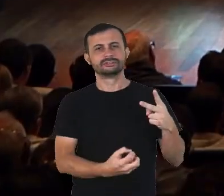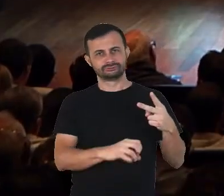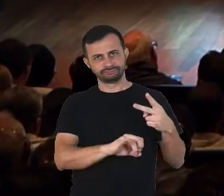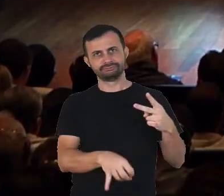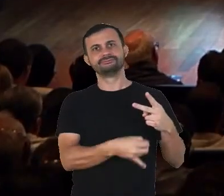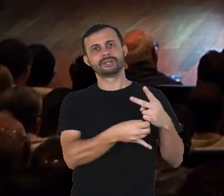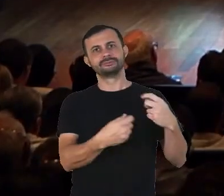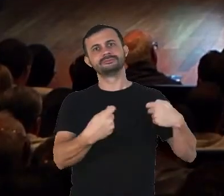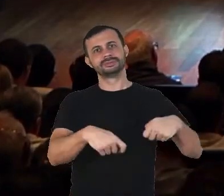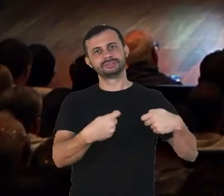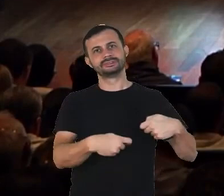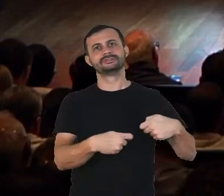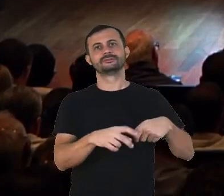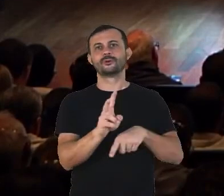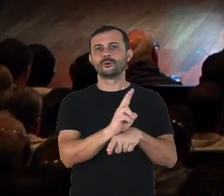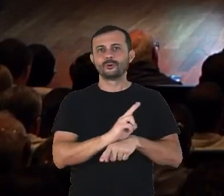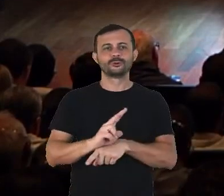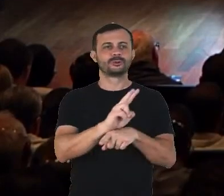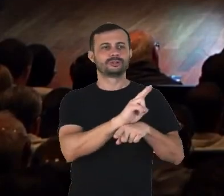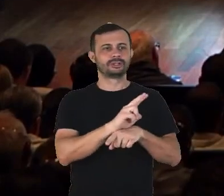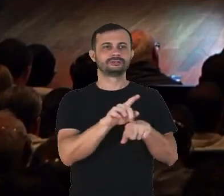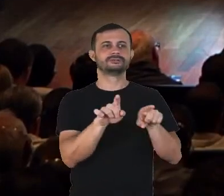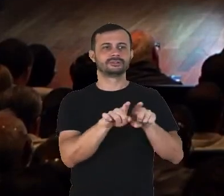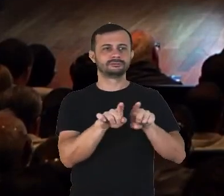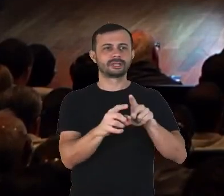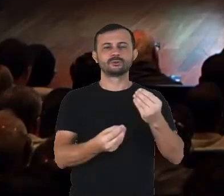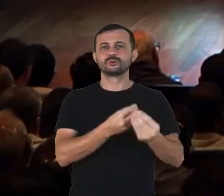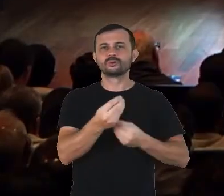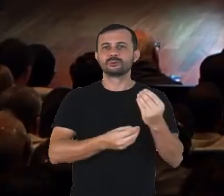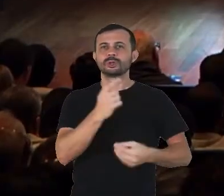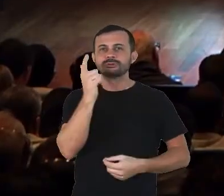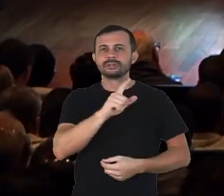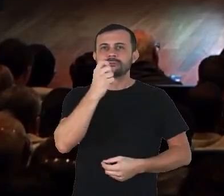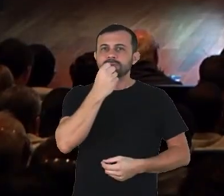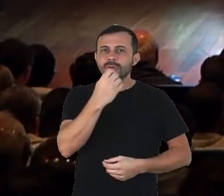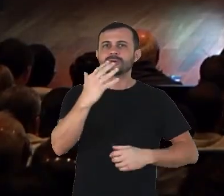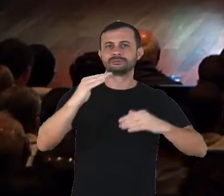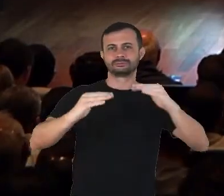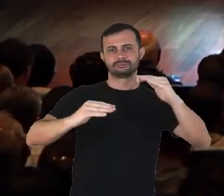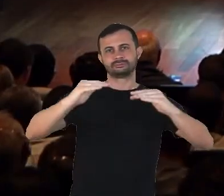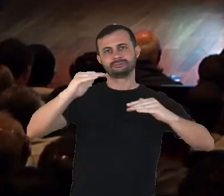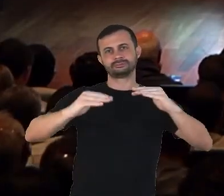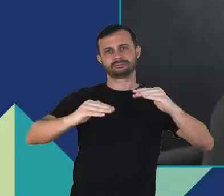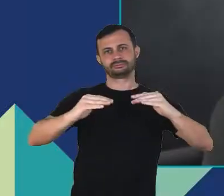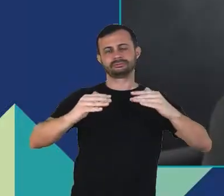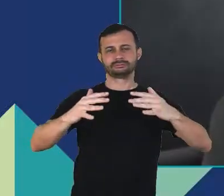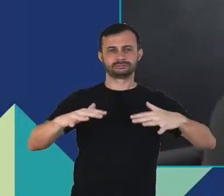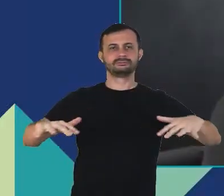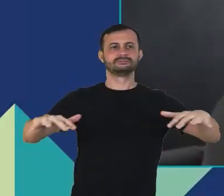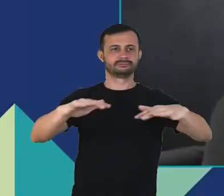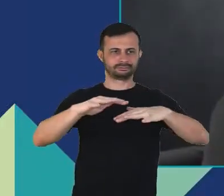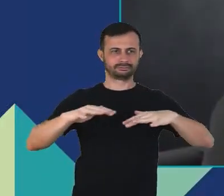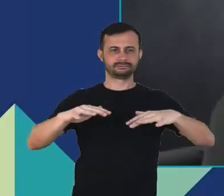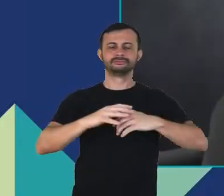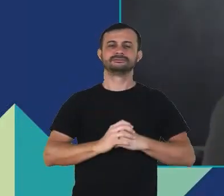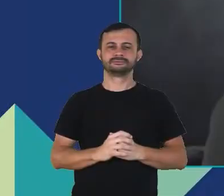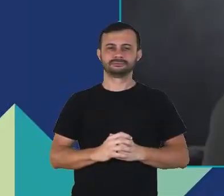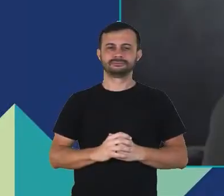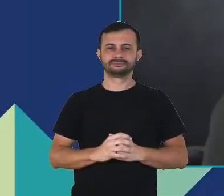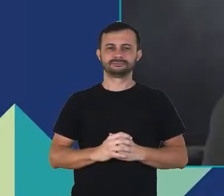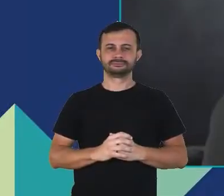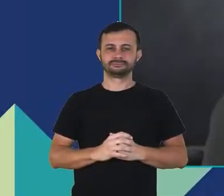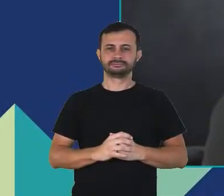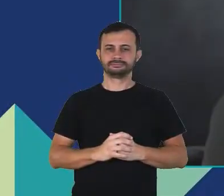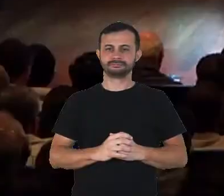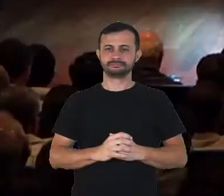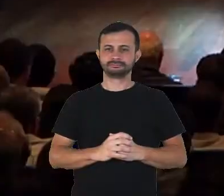definitely your proper water balance. Yes. Sorry about that. No problem, doctor. So I would like to